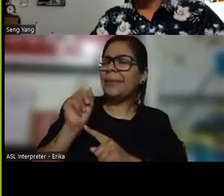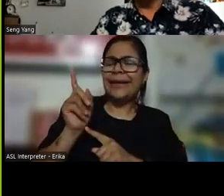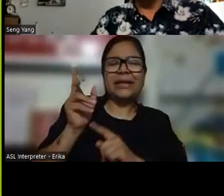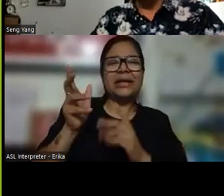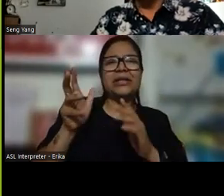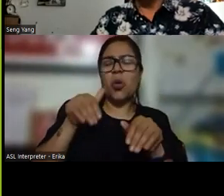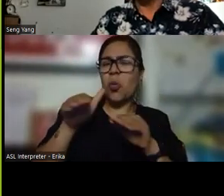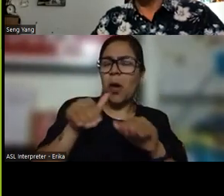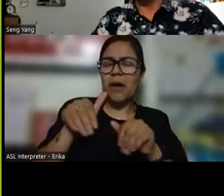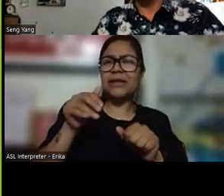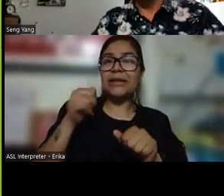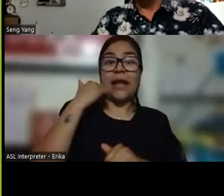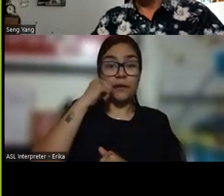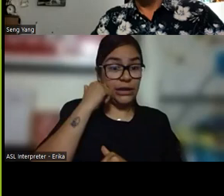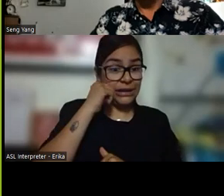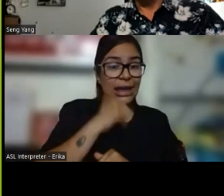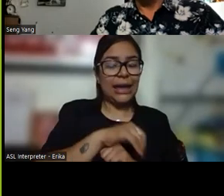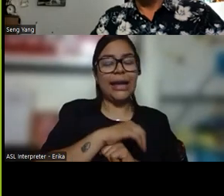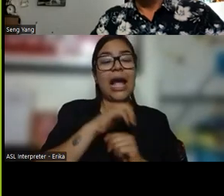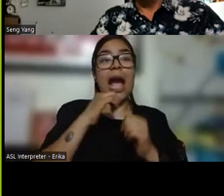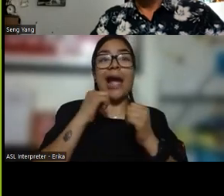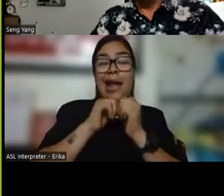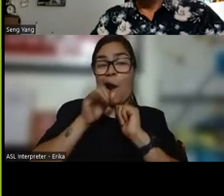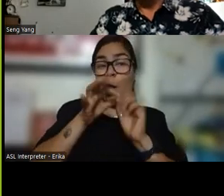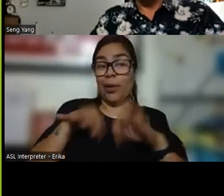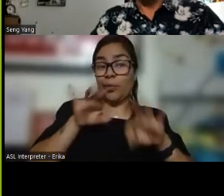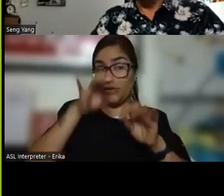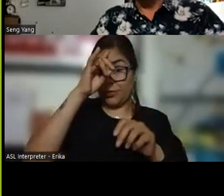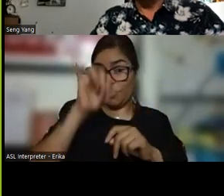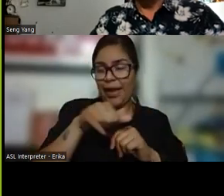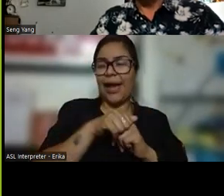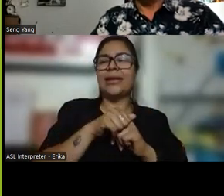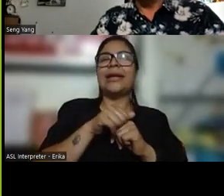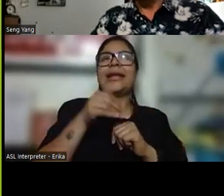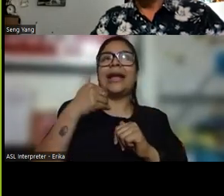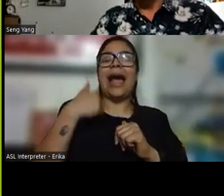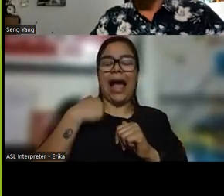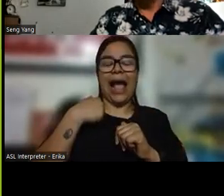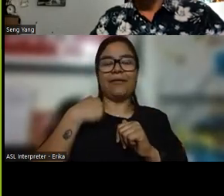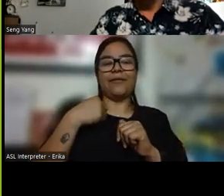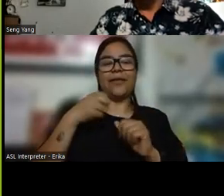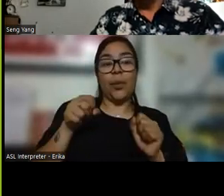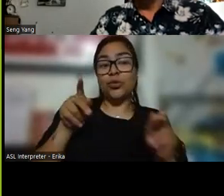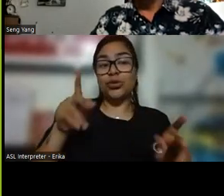and forth every day. So they have the opportunity working hard in the field, and so